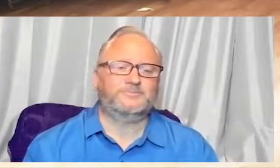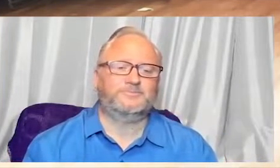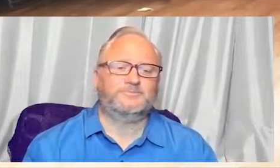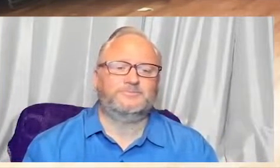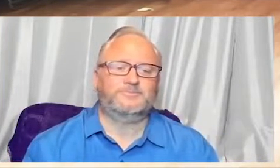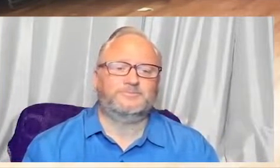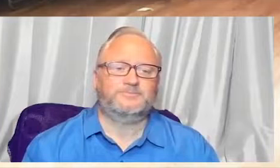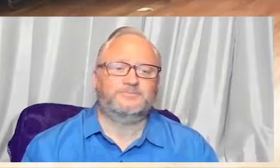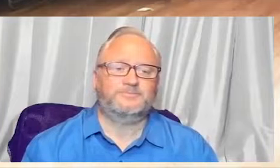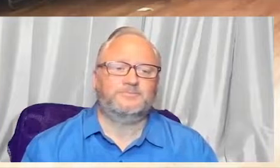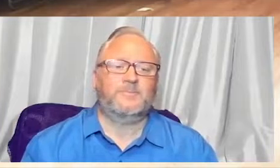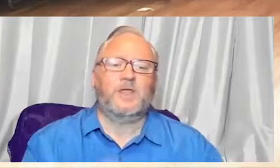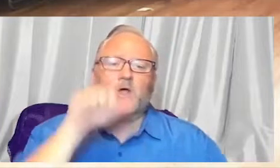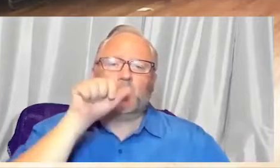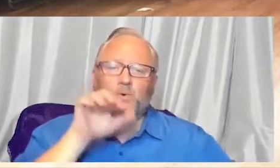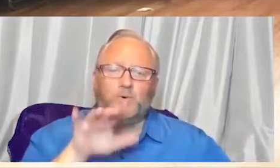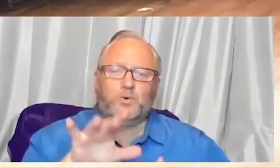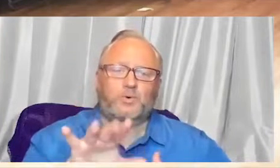Breathe out.